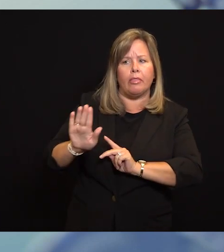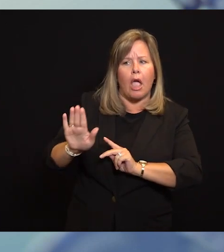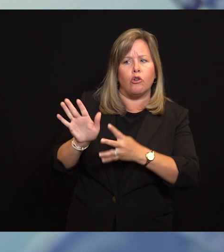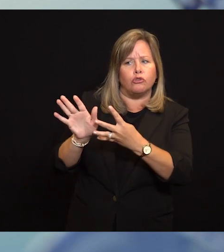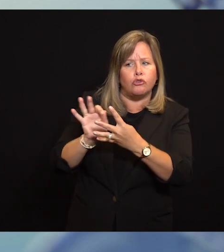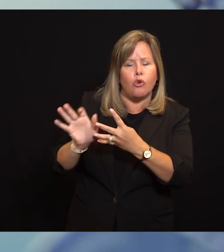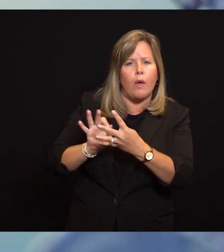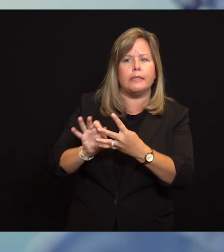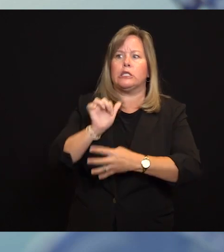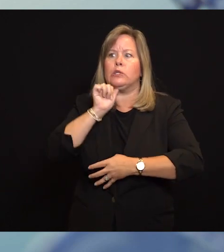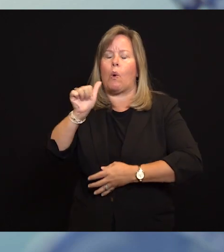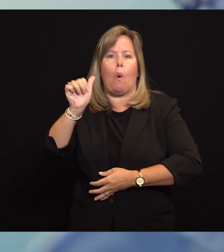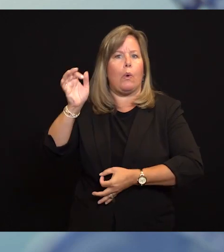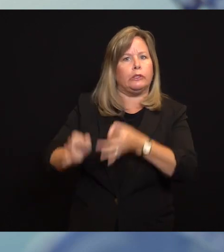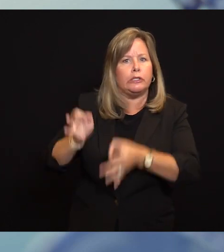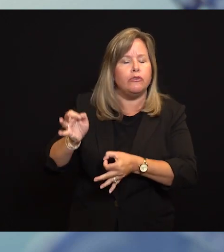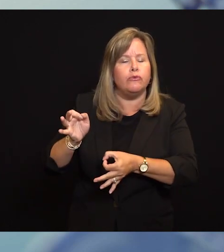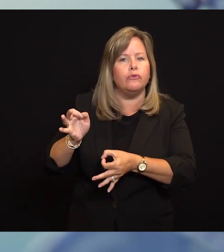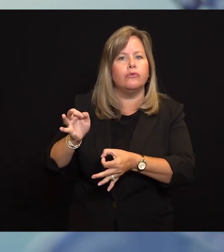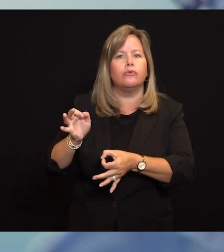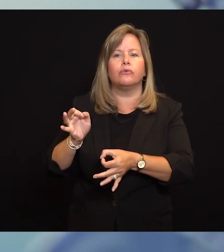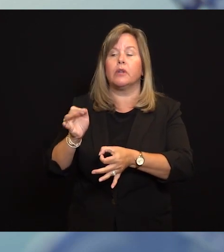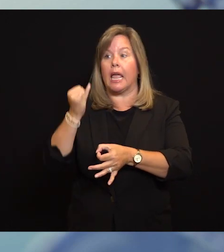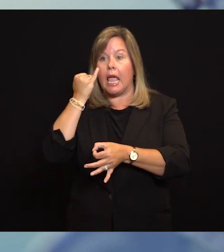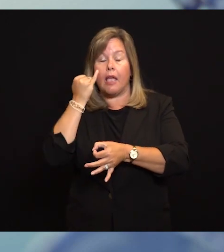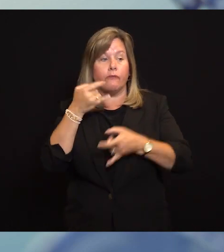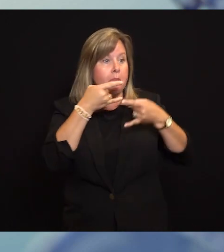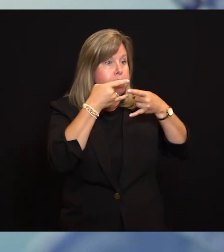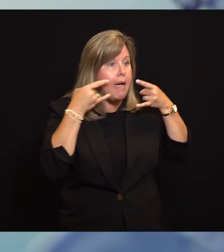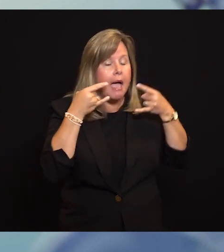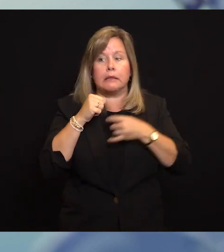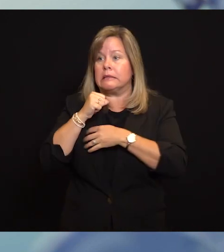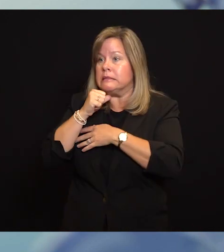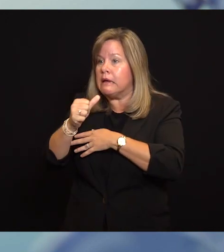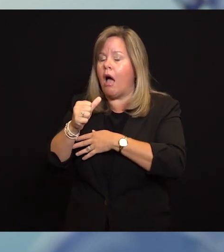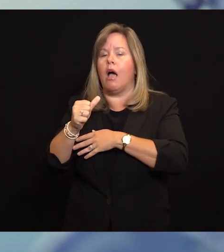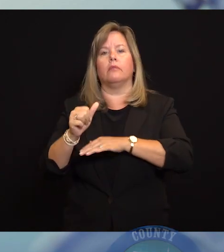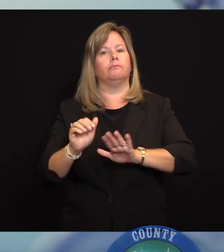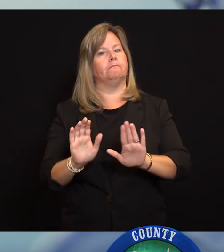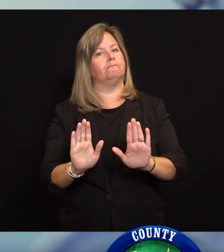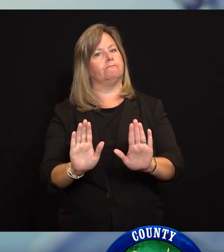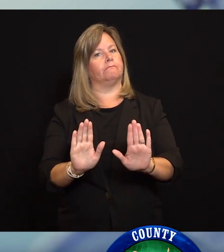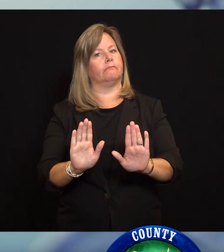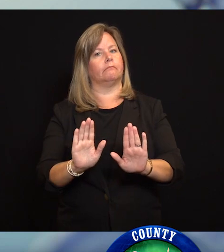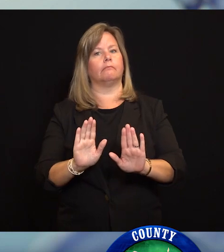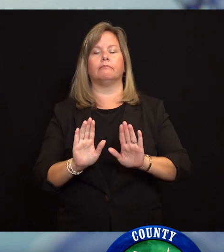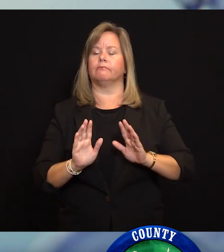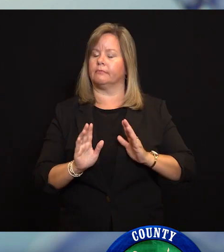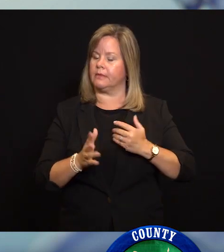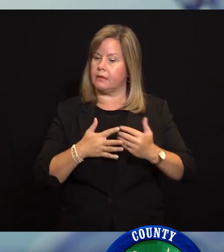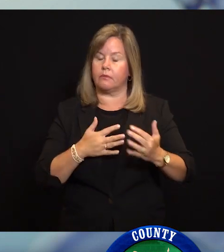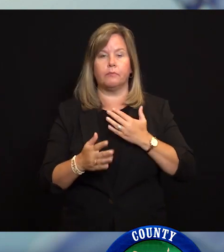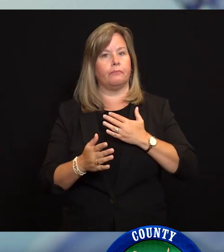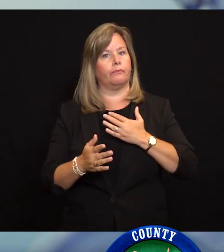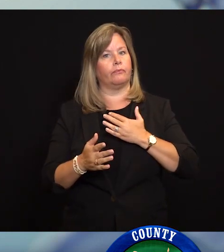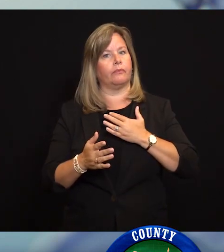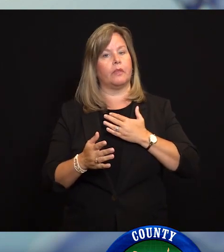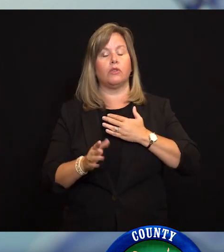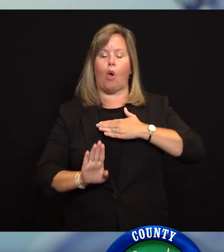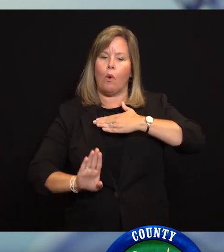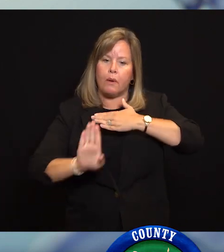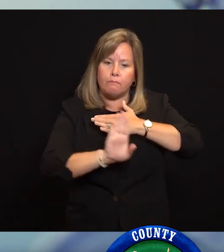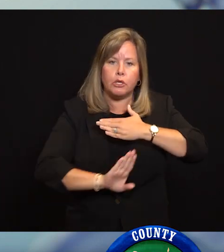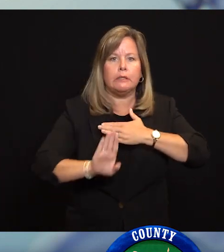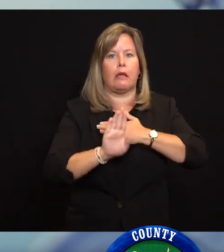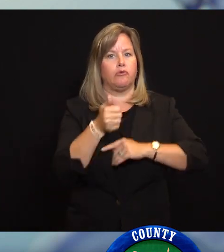they be wearing masks or not wearing masks. We all need to do what we can to protect ourselves and protect others, and